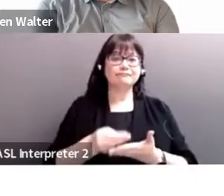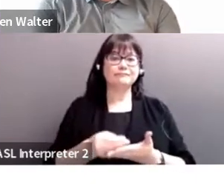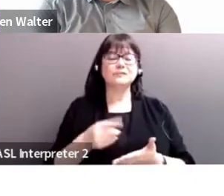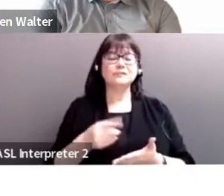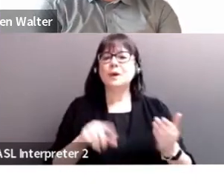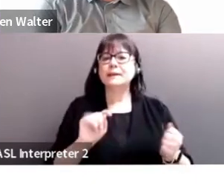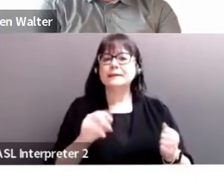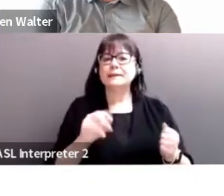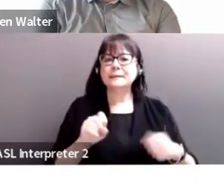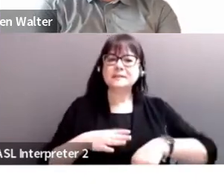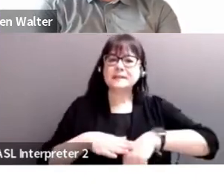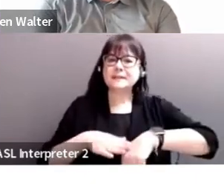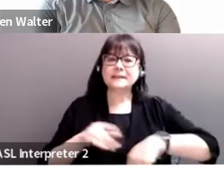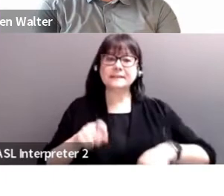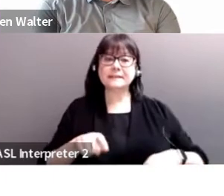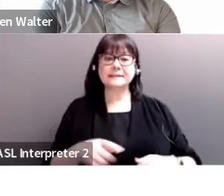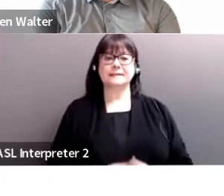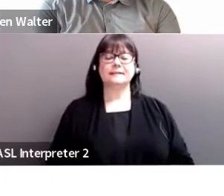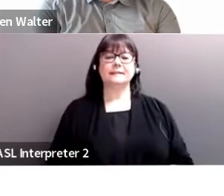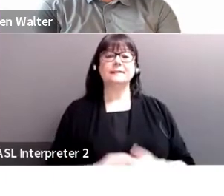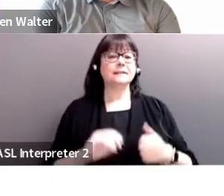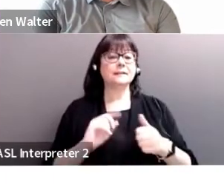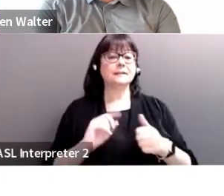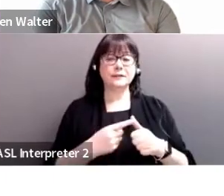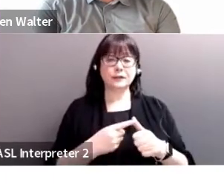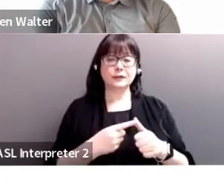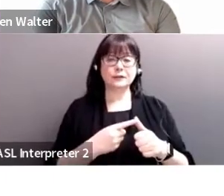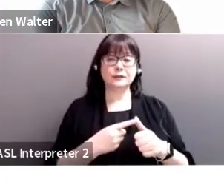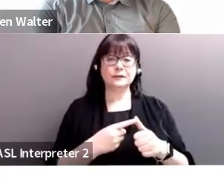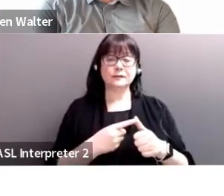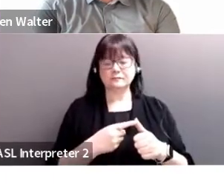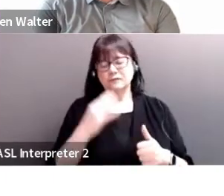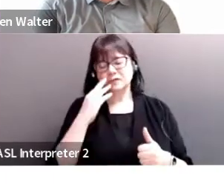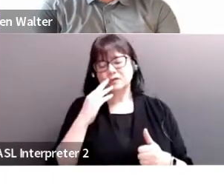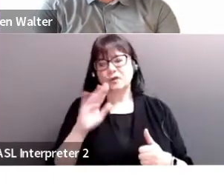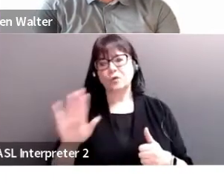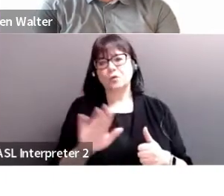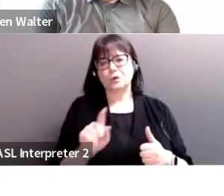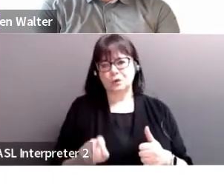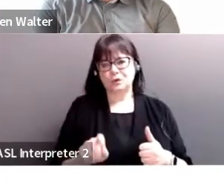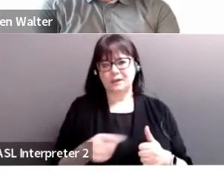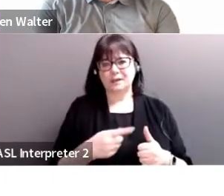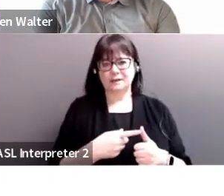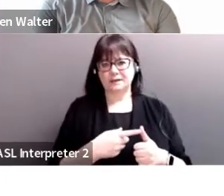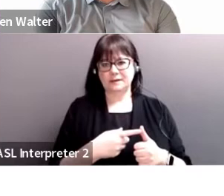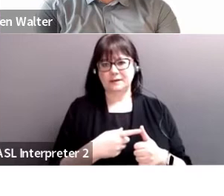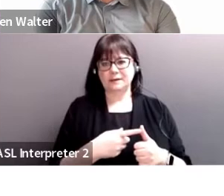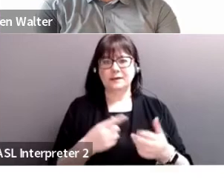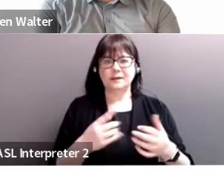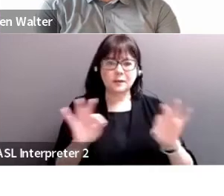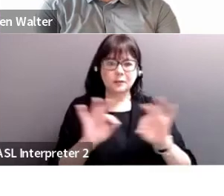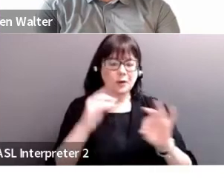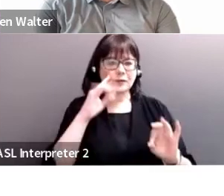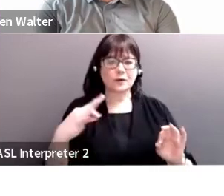that you'll want is know what you need. So know the basics of your business for the